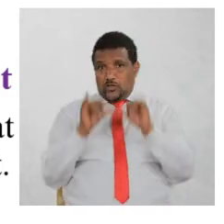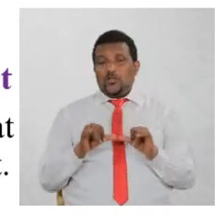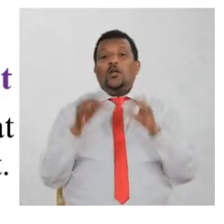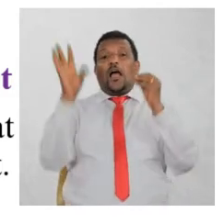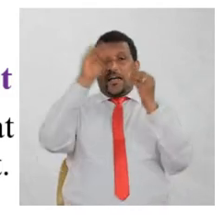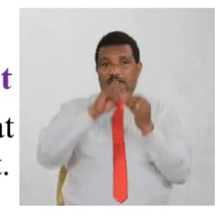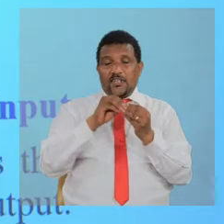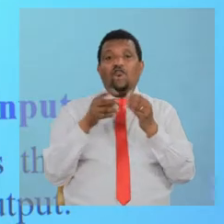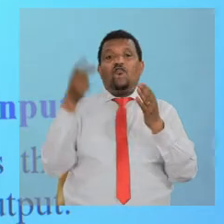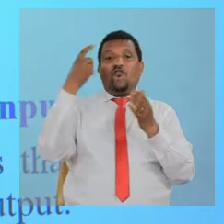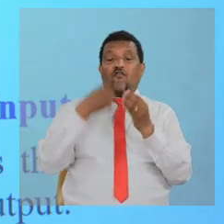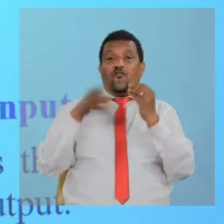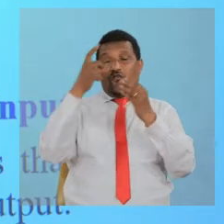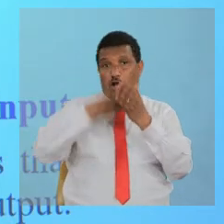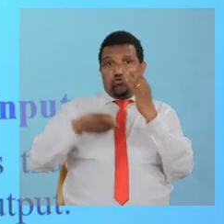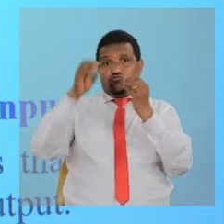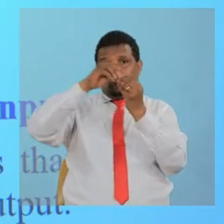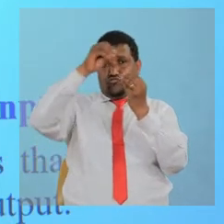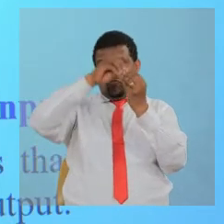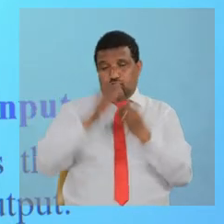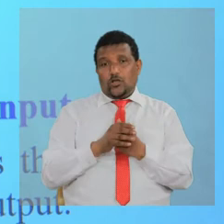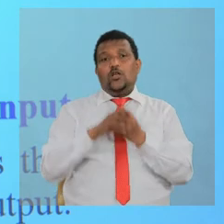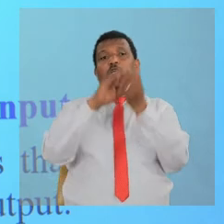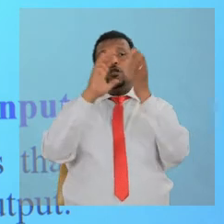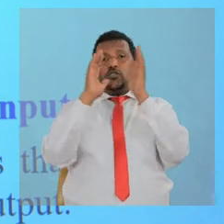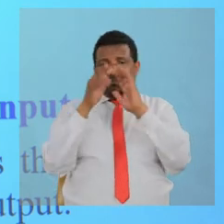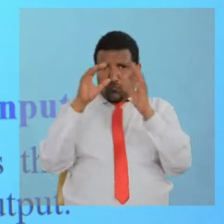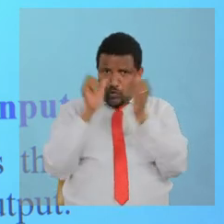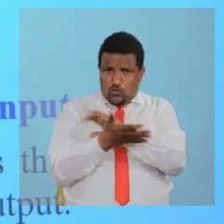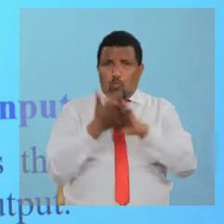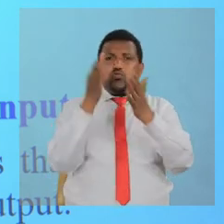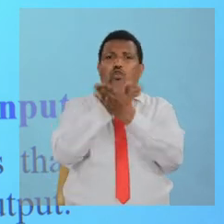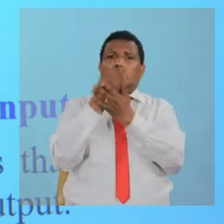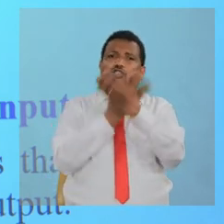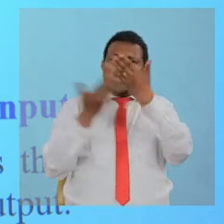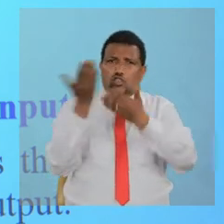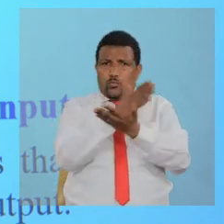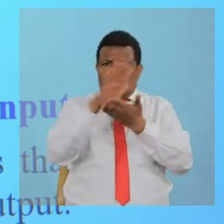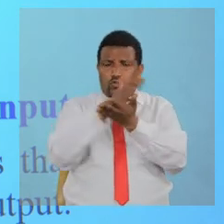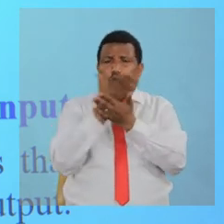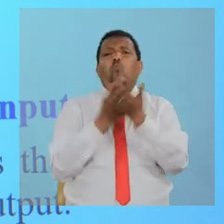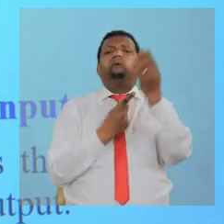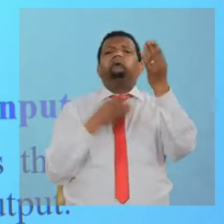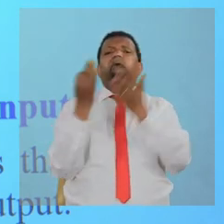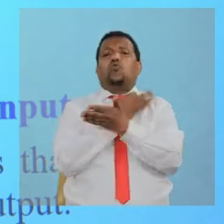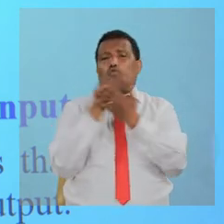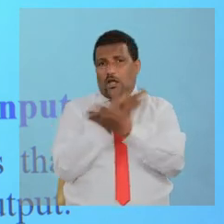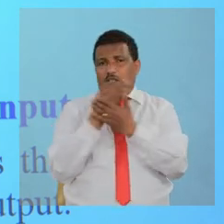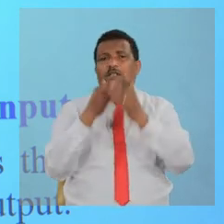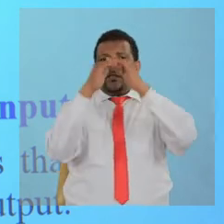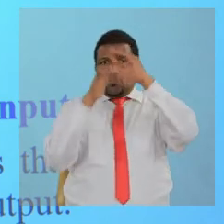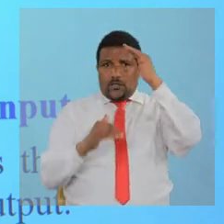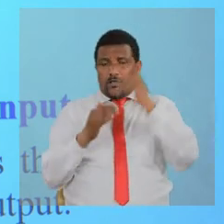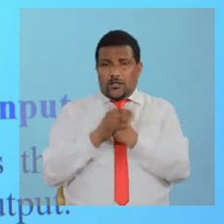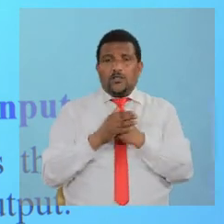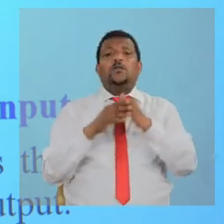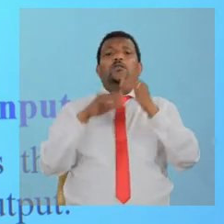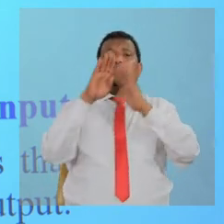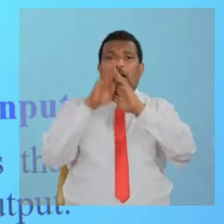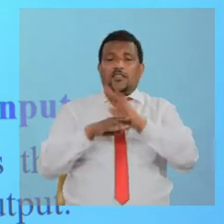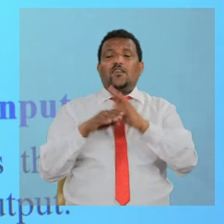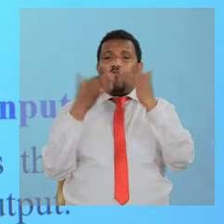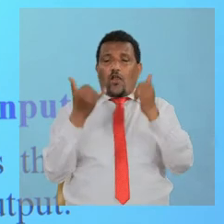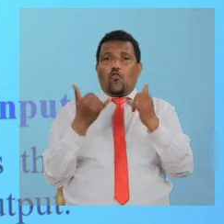the values added at each stage of production or distribution of a product, and the value added is calculated by deducting the value of the intermediate